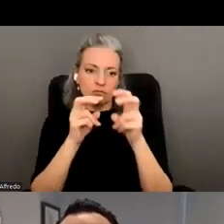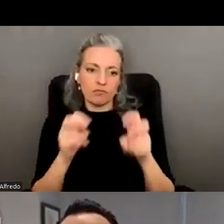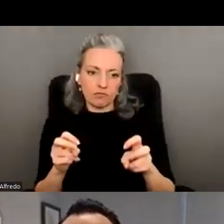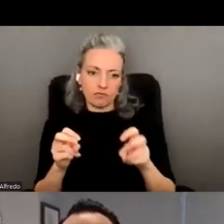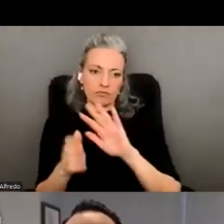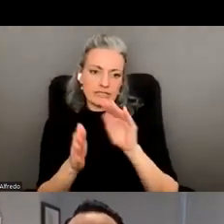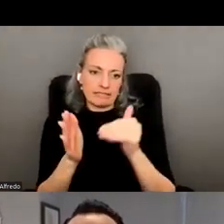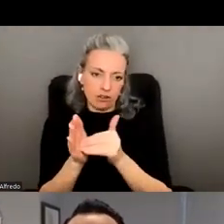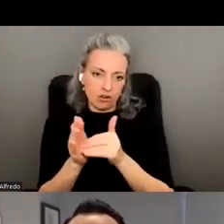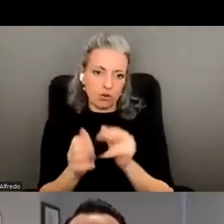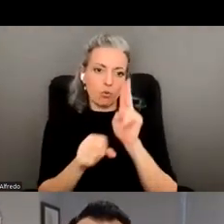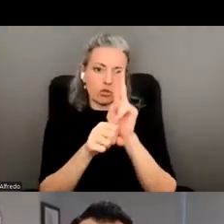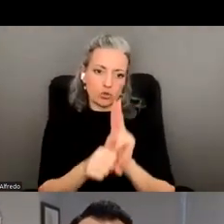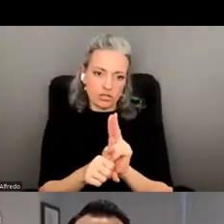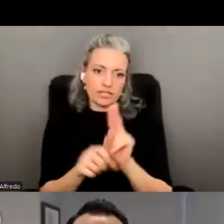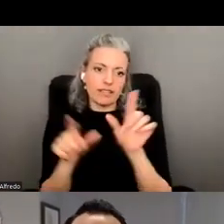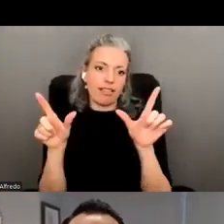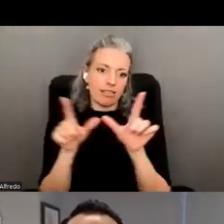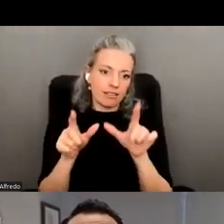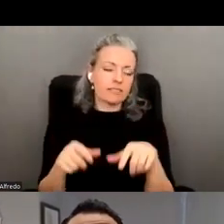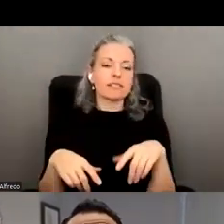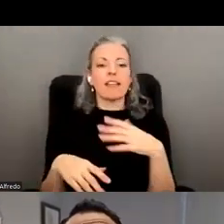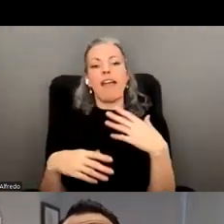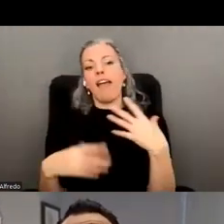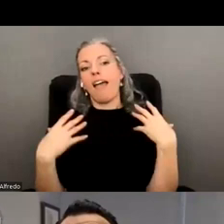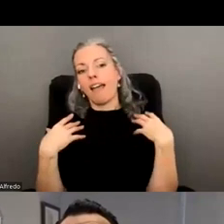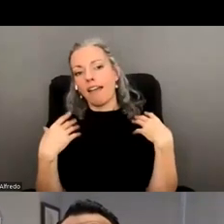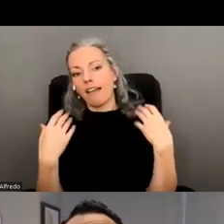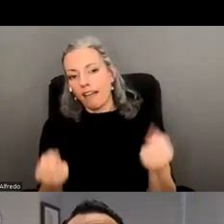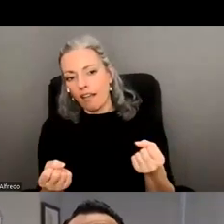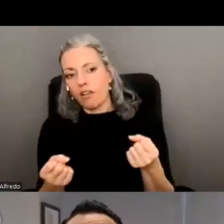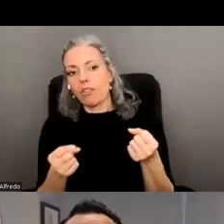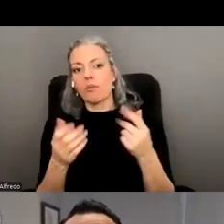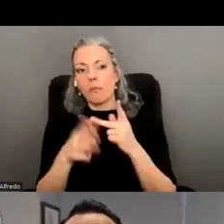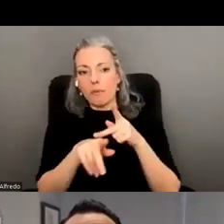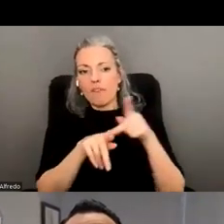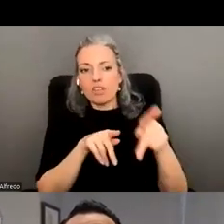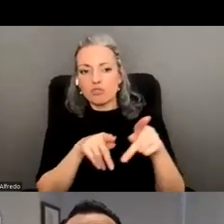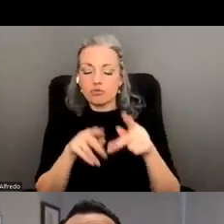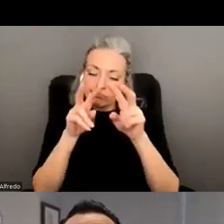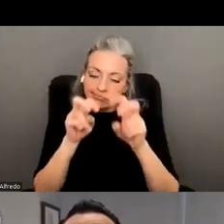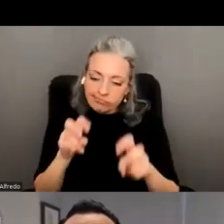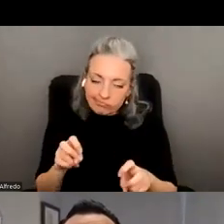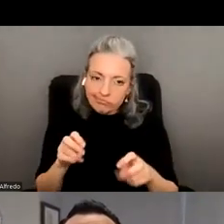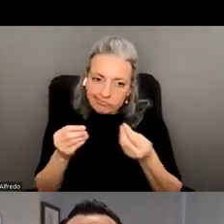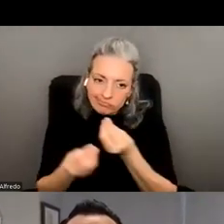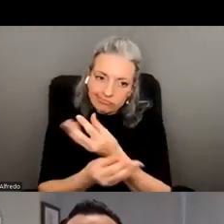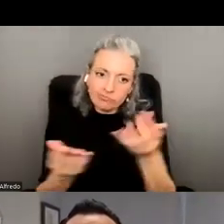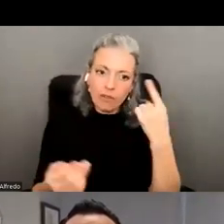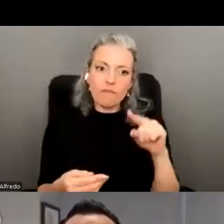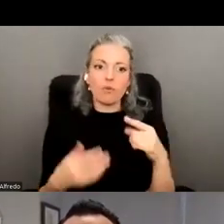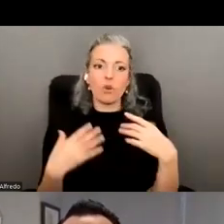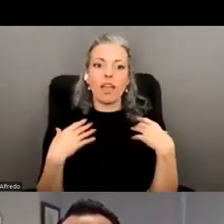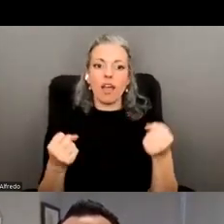which uses provider licensure, health professions education, and other data to evaluate the supply and demand for the health